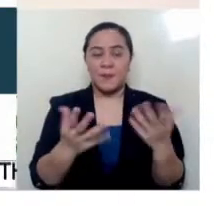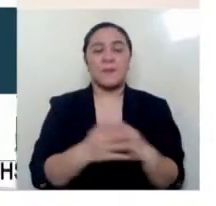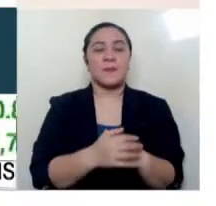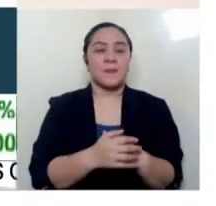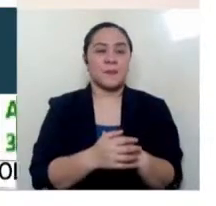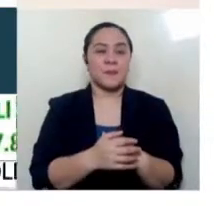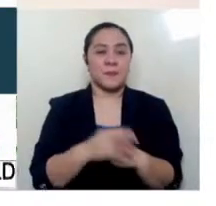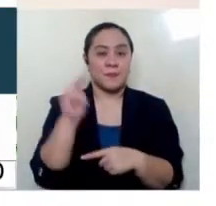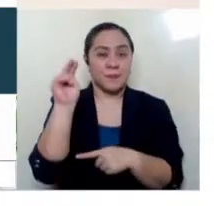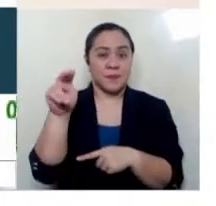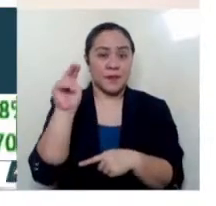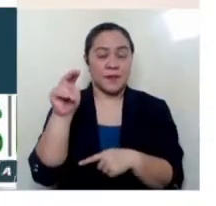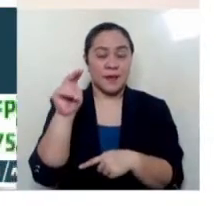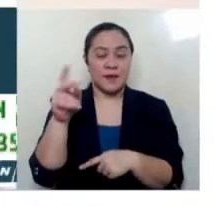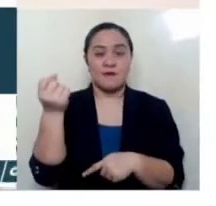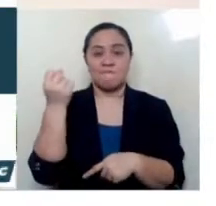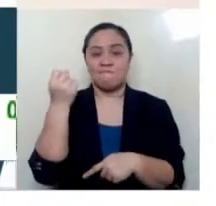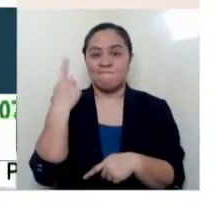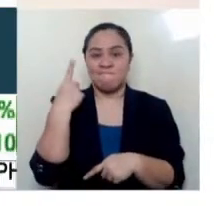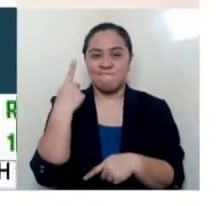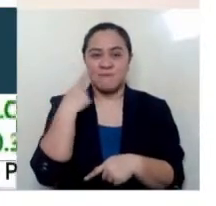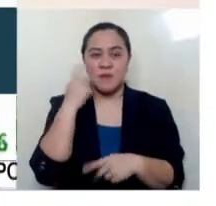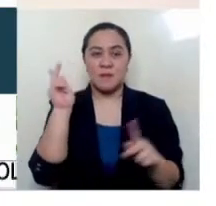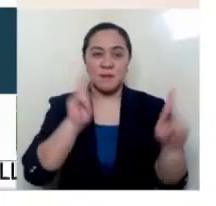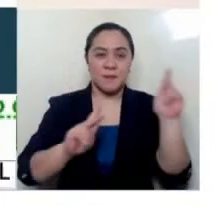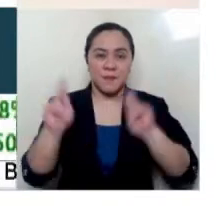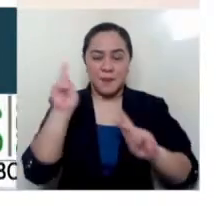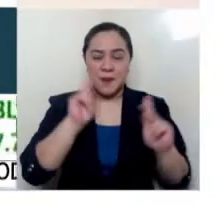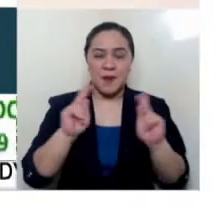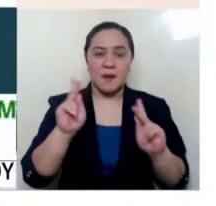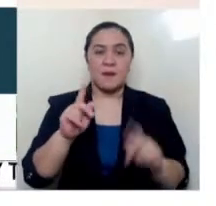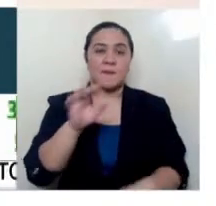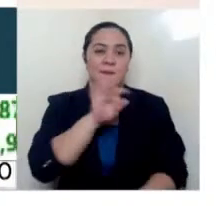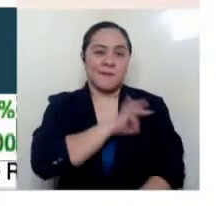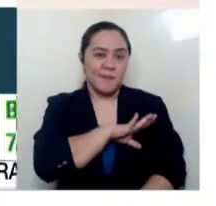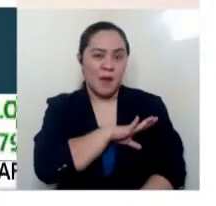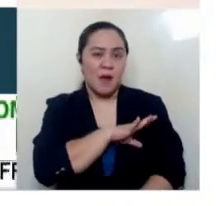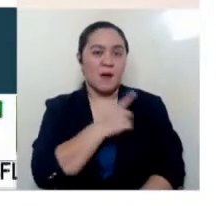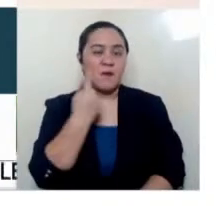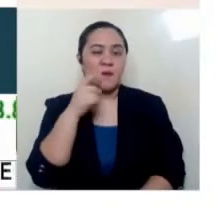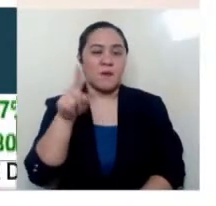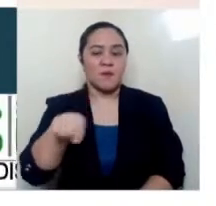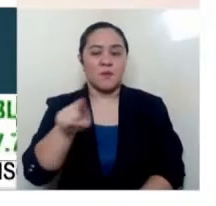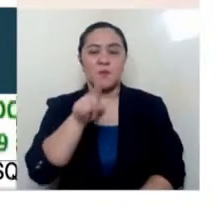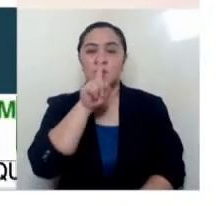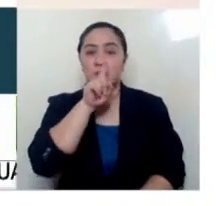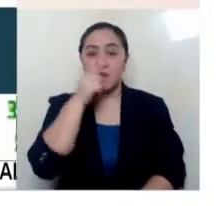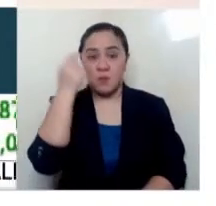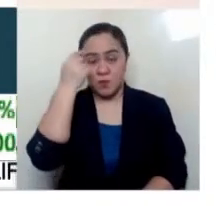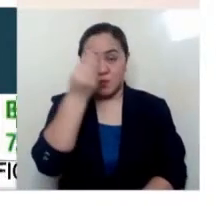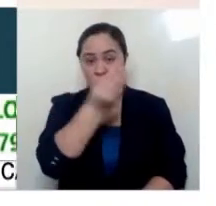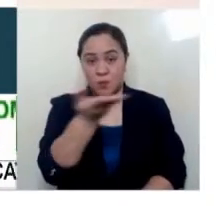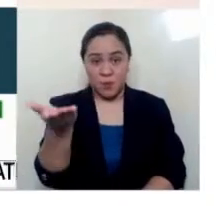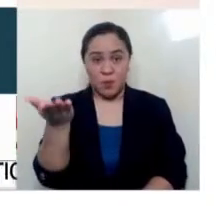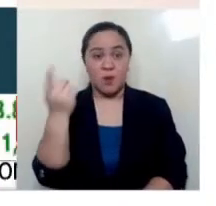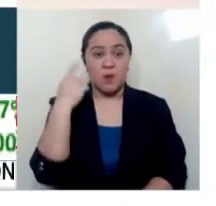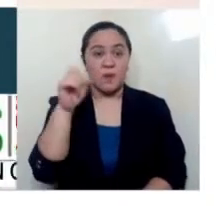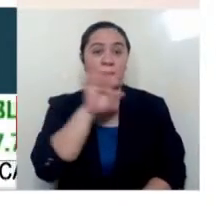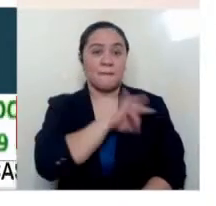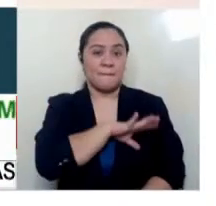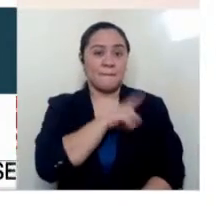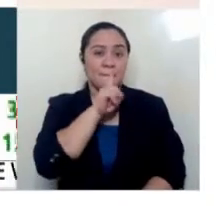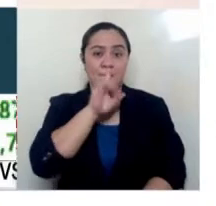need to really give the people their benefits, the benefits that are due them, because these are benefits that they have